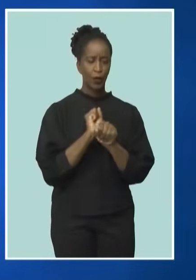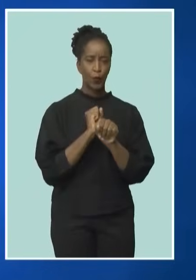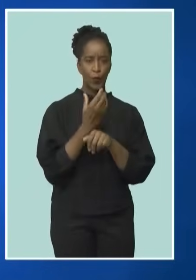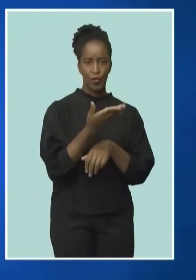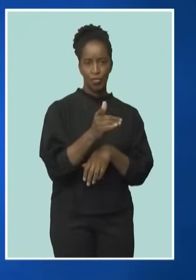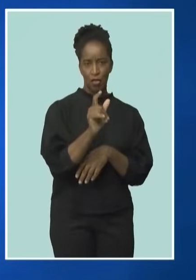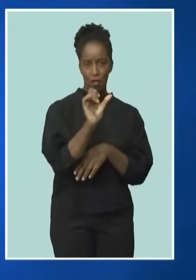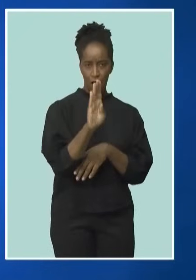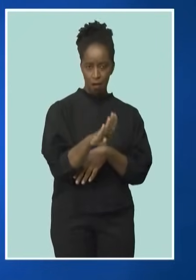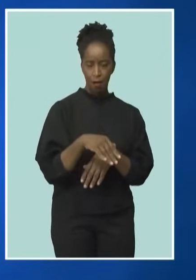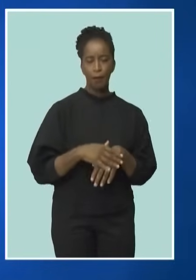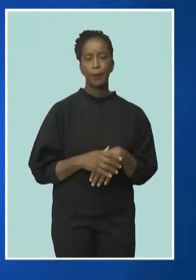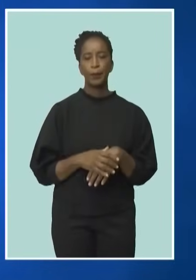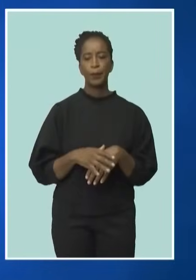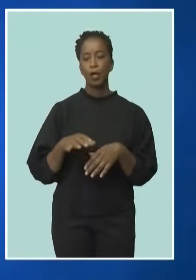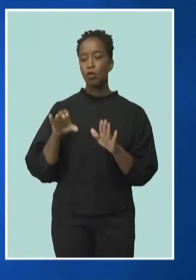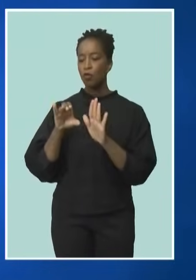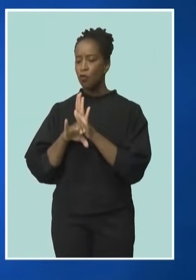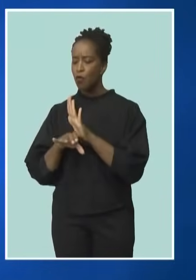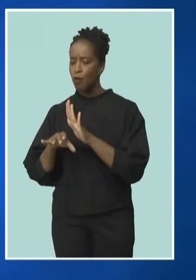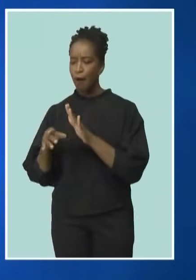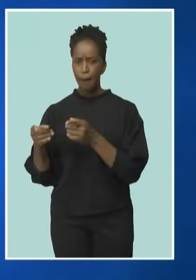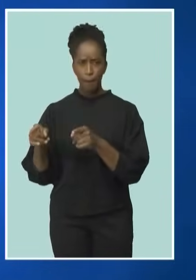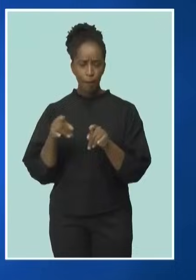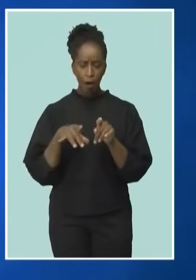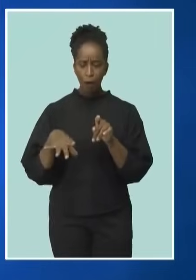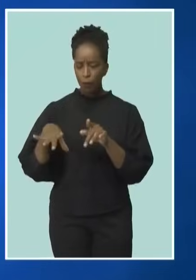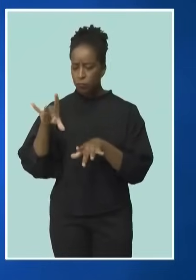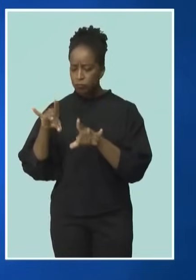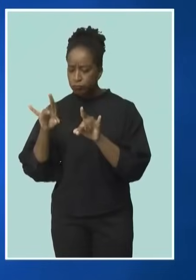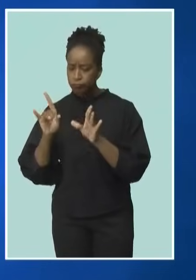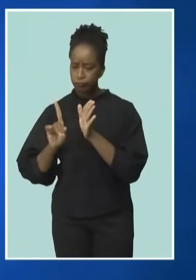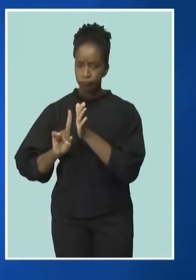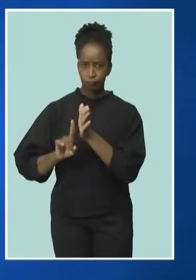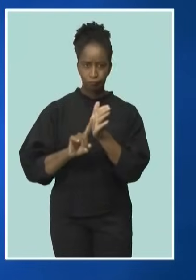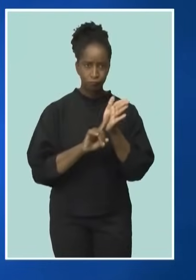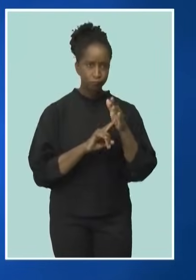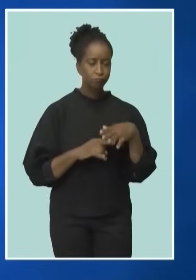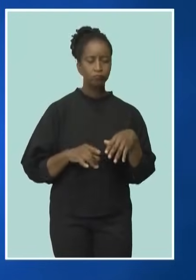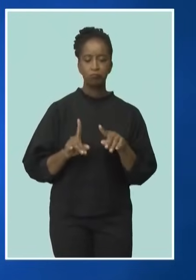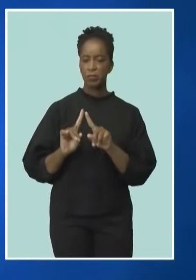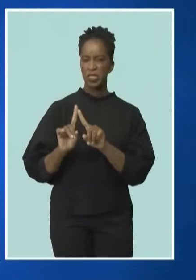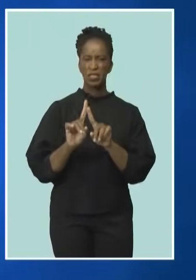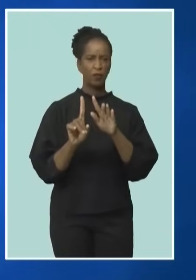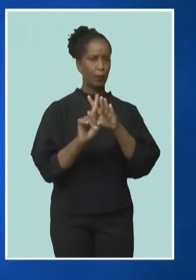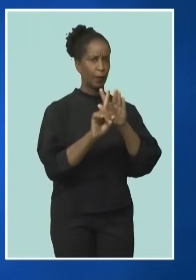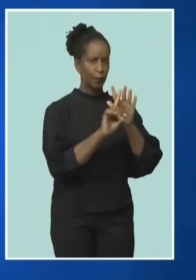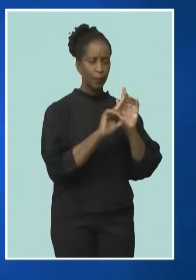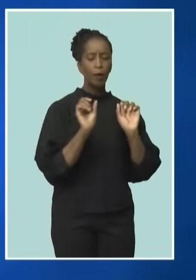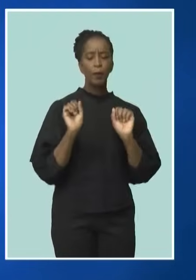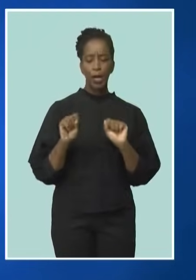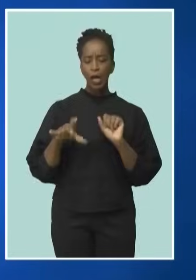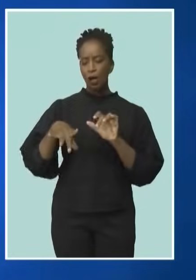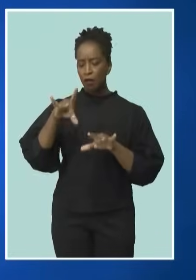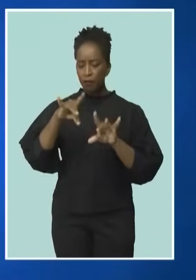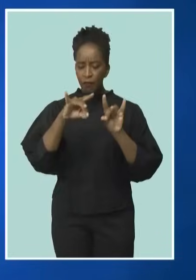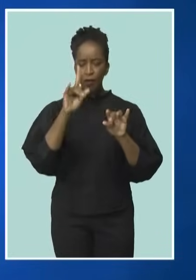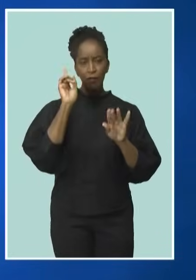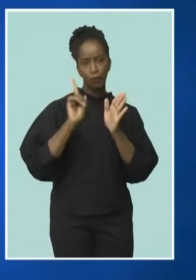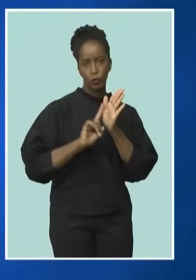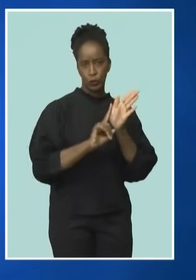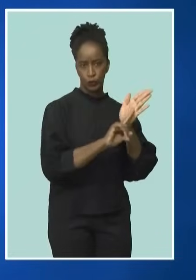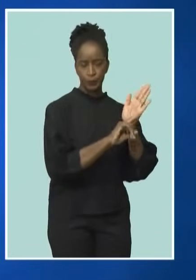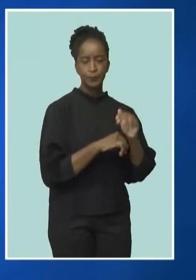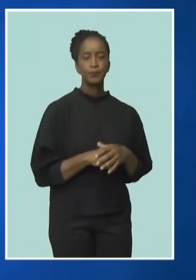scenes, suspects and victims to help resolve criminal and civil cases. Guyana has recently announced that it is